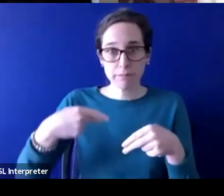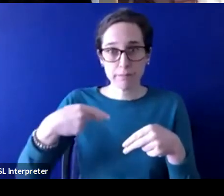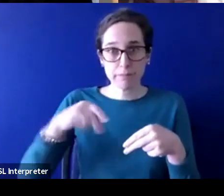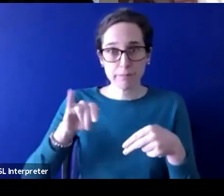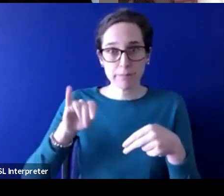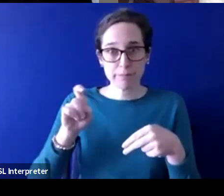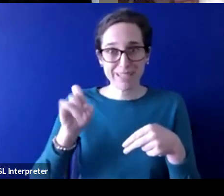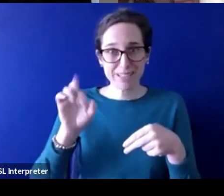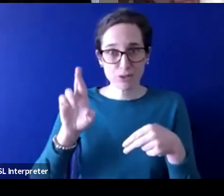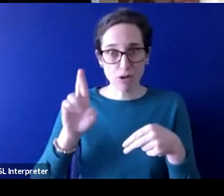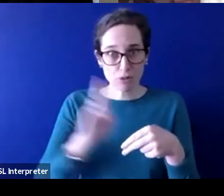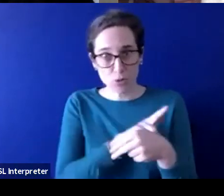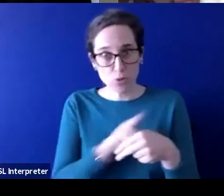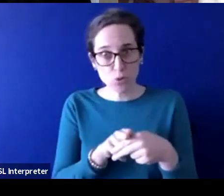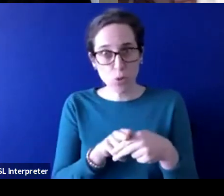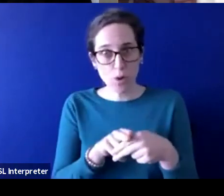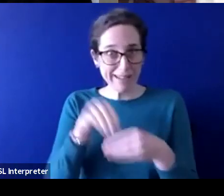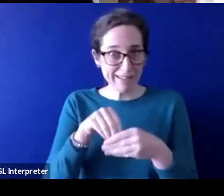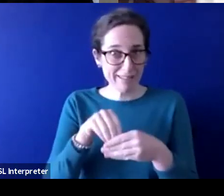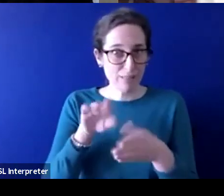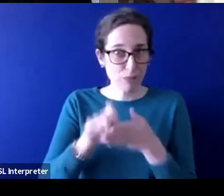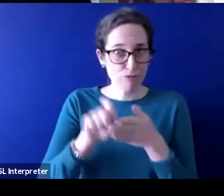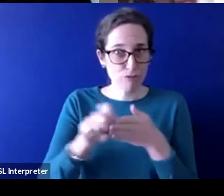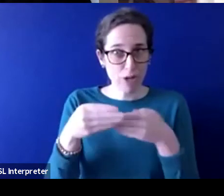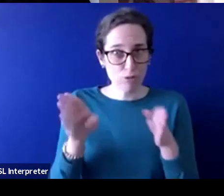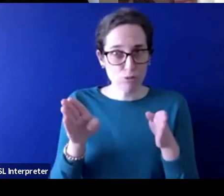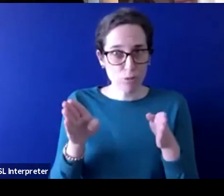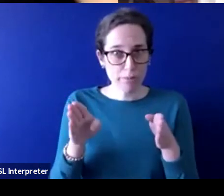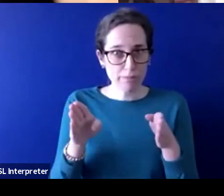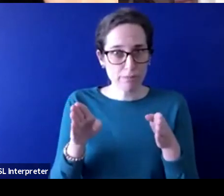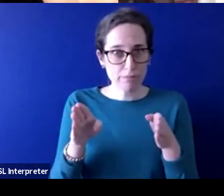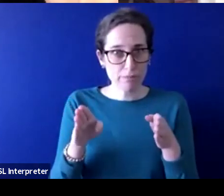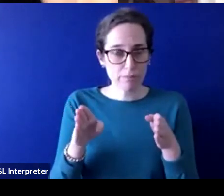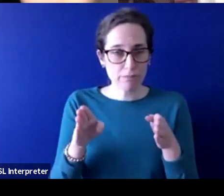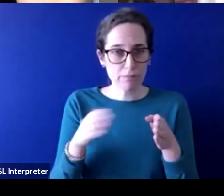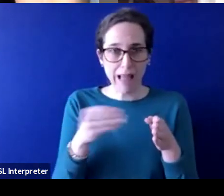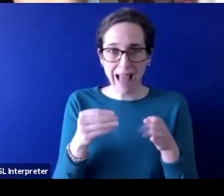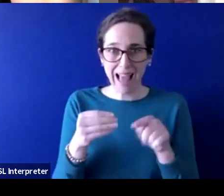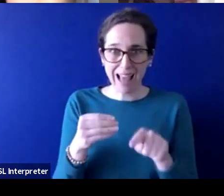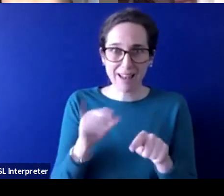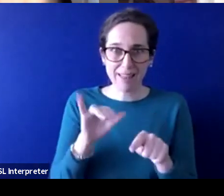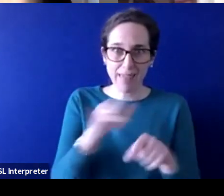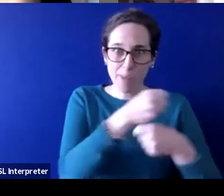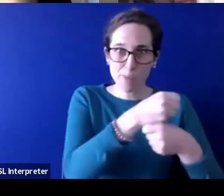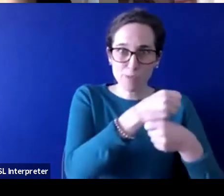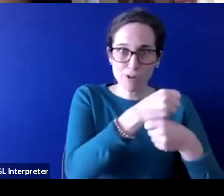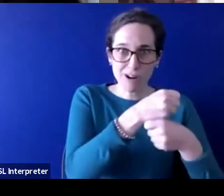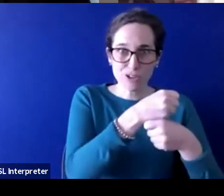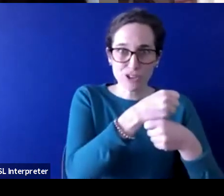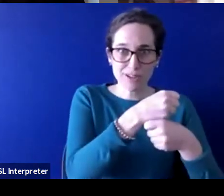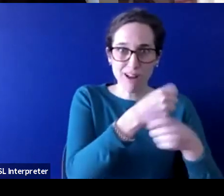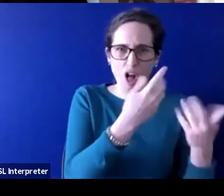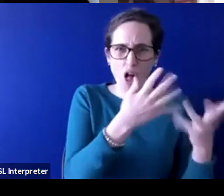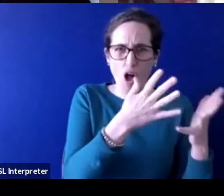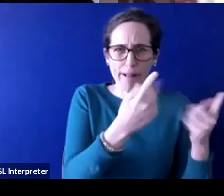he basically joined into the writing room, to the writer's room, like 2 years into the production of the making of Soul. So he was